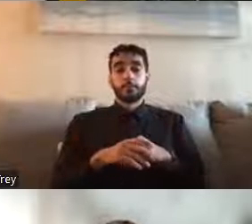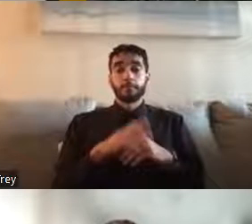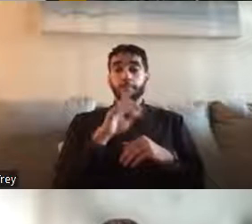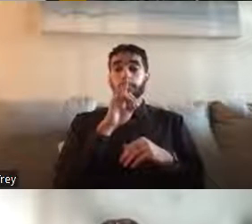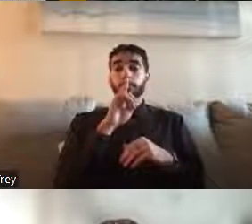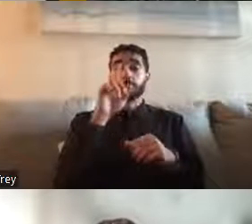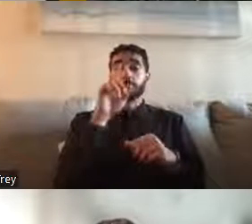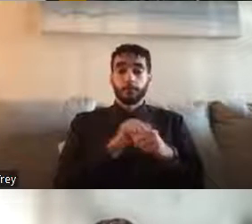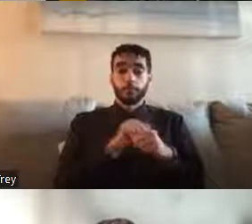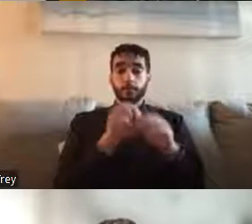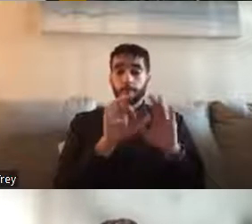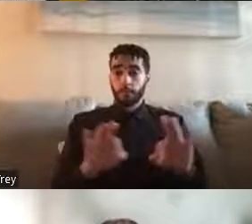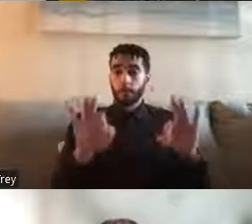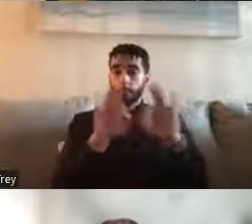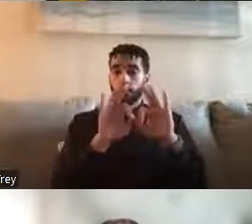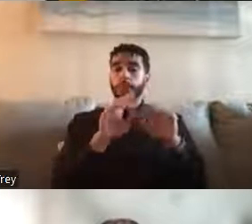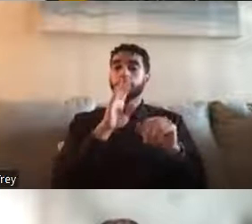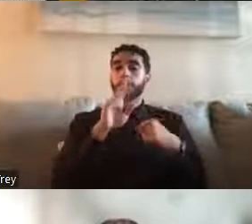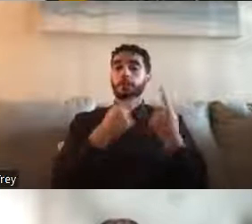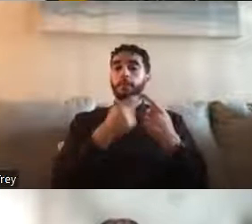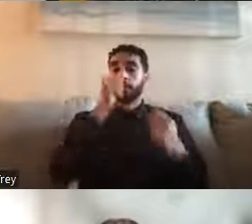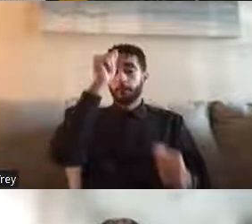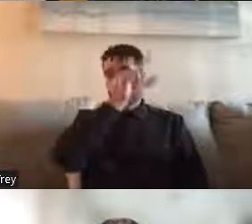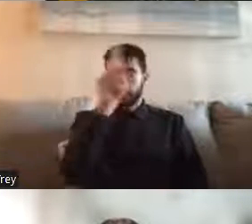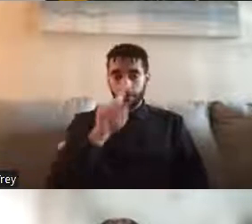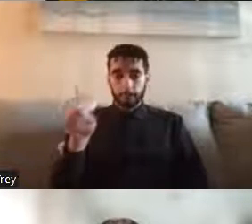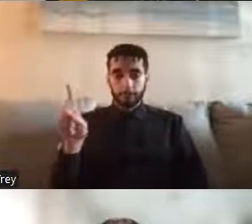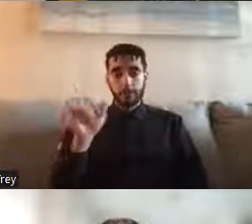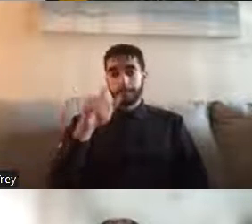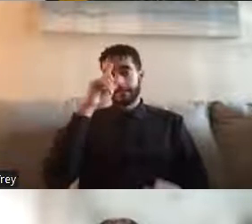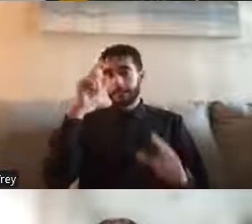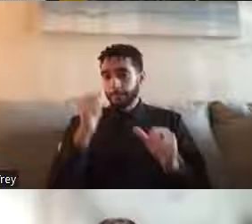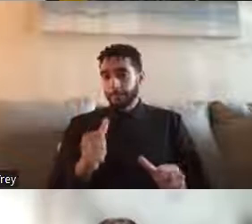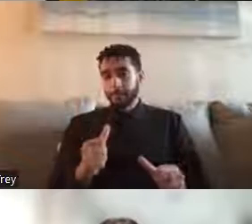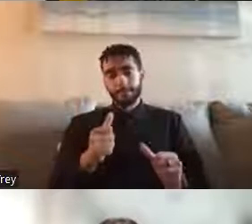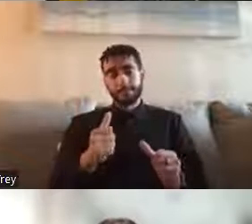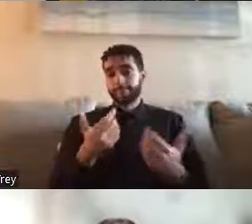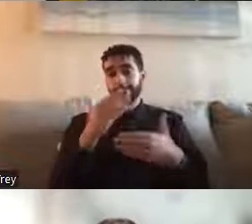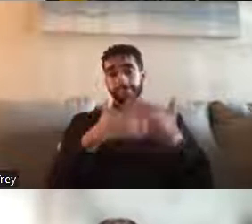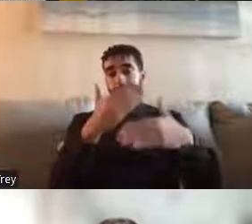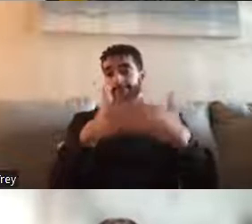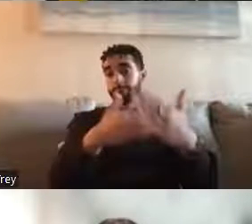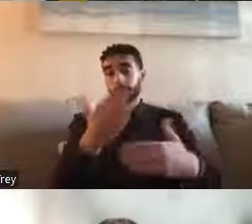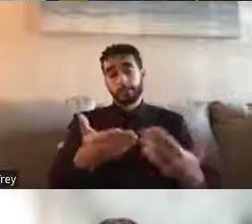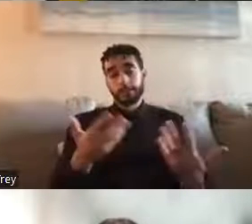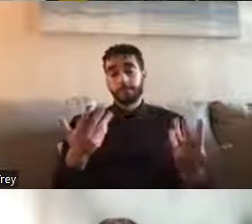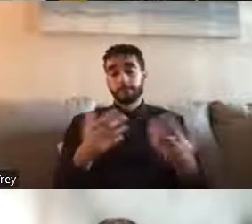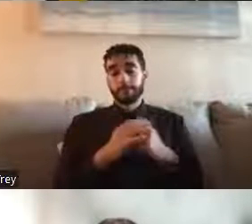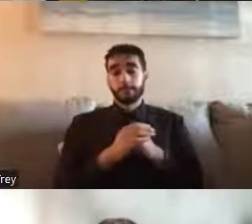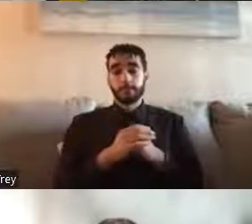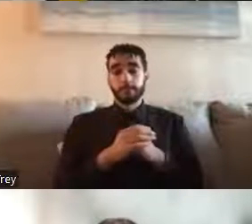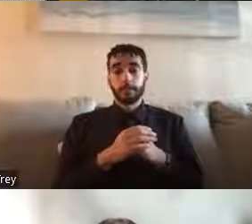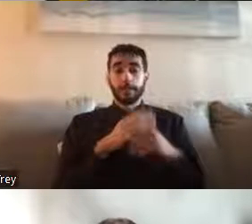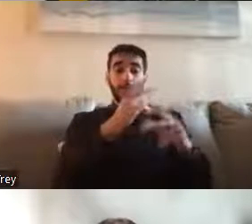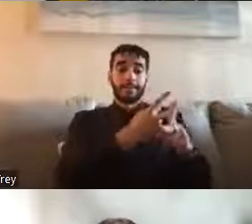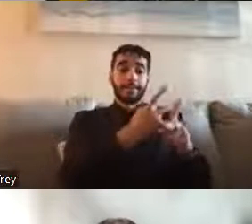important when you're talking about Alzheimer's and dementia, which, as we all know, is a progressive disease. So those caregiver needs are just